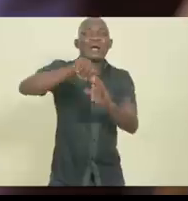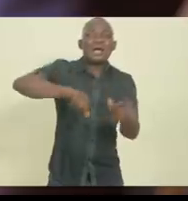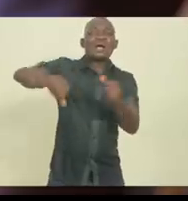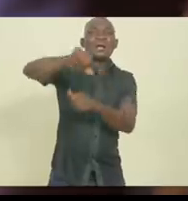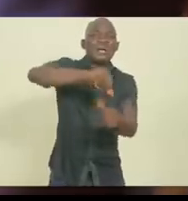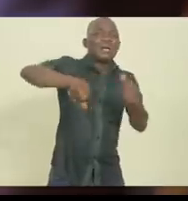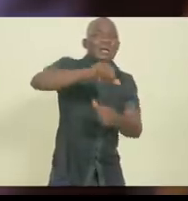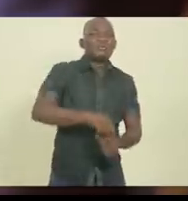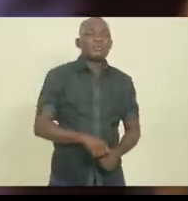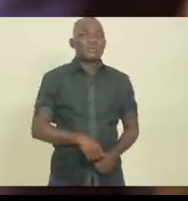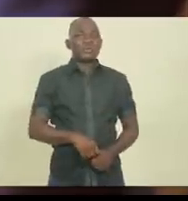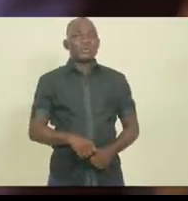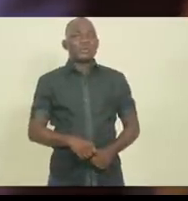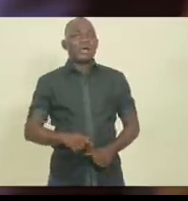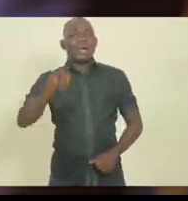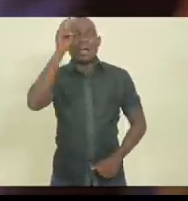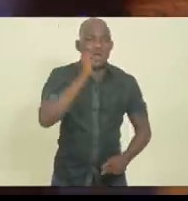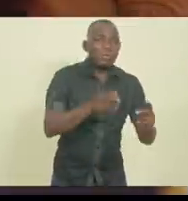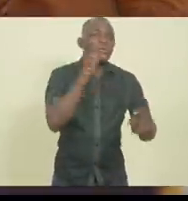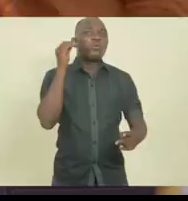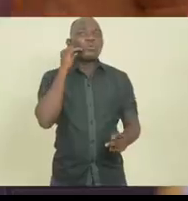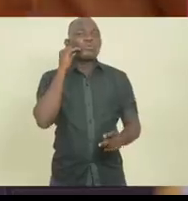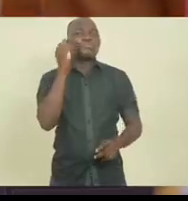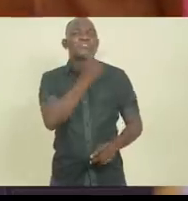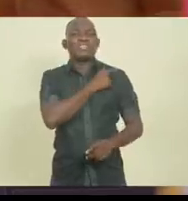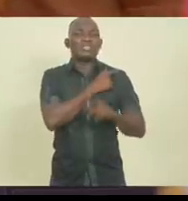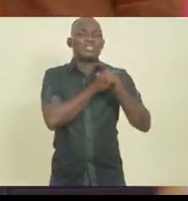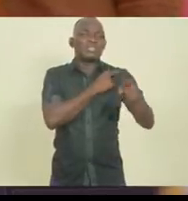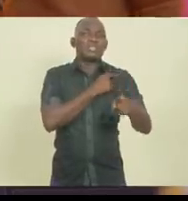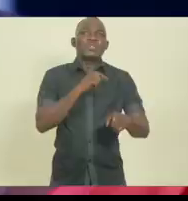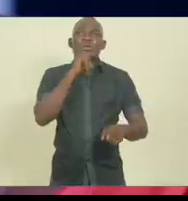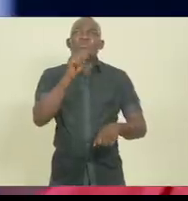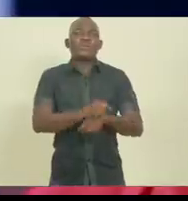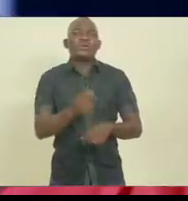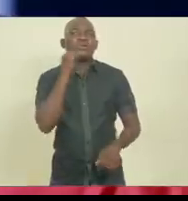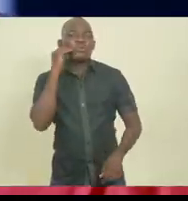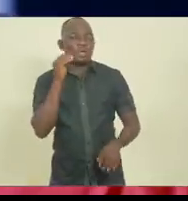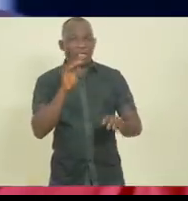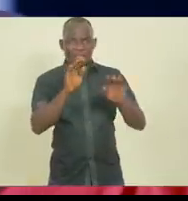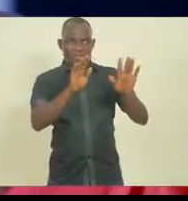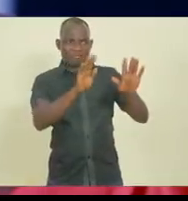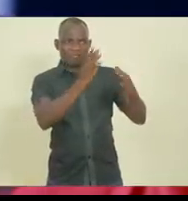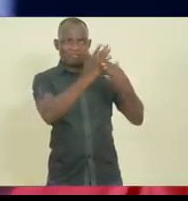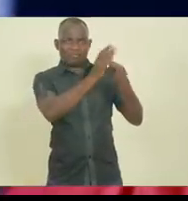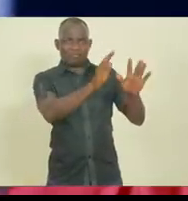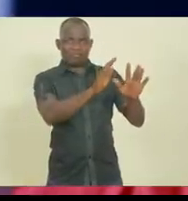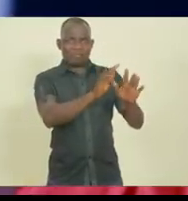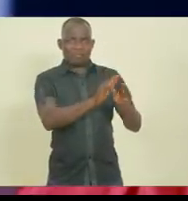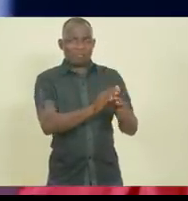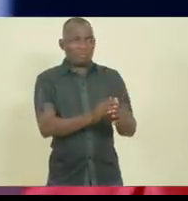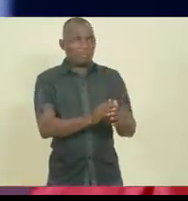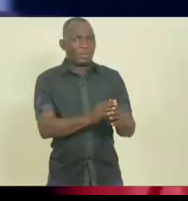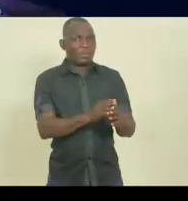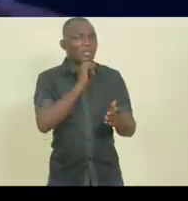fans, Honorable. Honorable, when you come home, you don't do anything that deserves that you are called Honorable. Wait. Is that all you have to